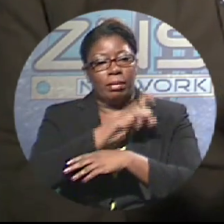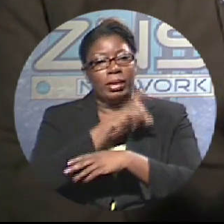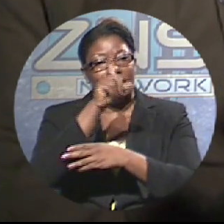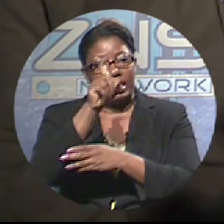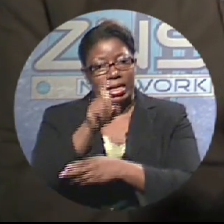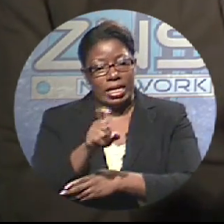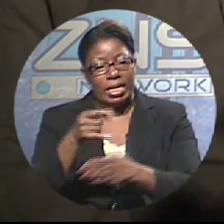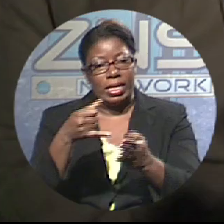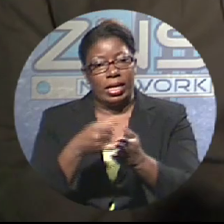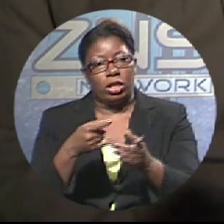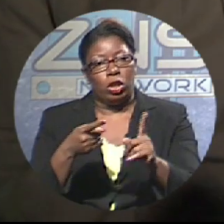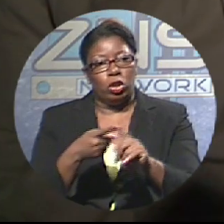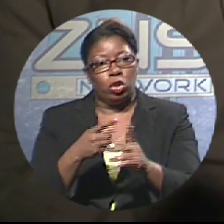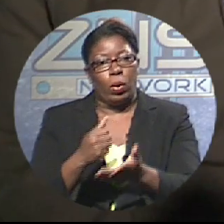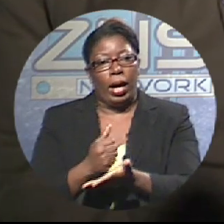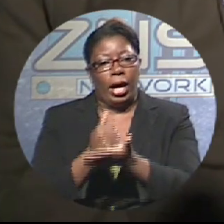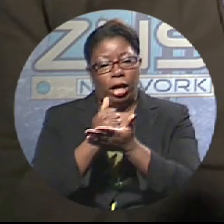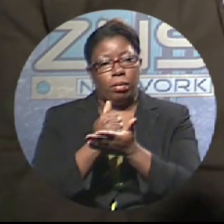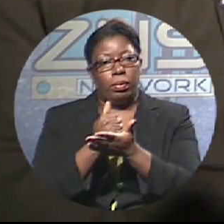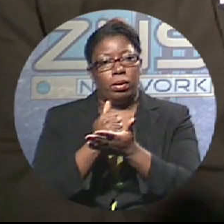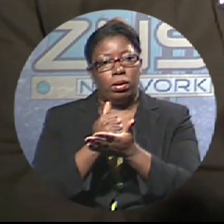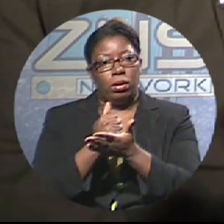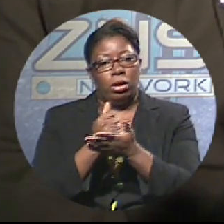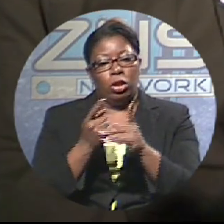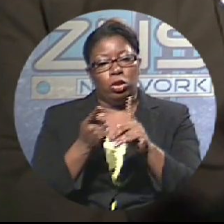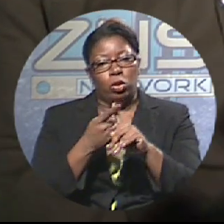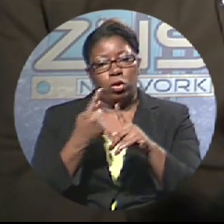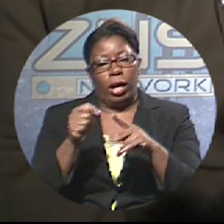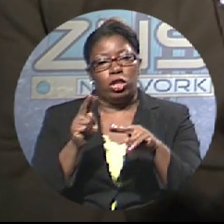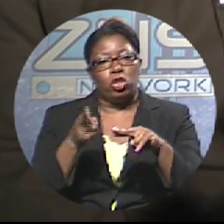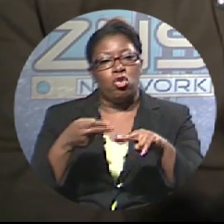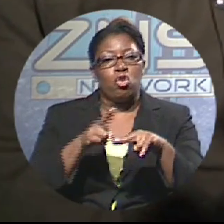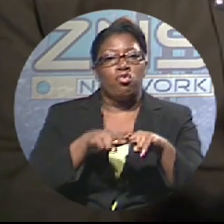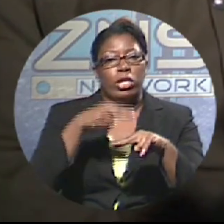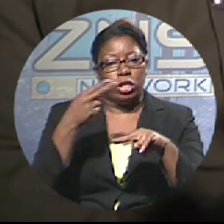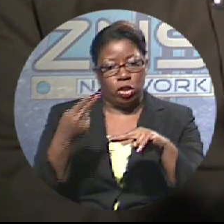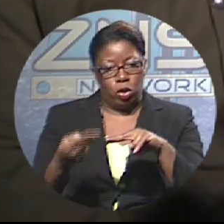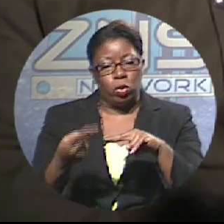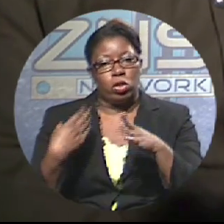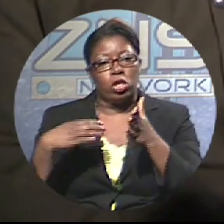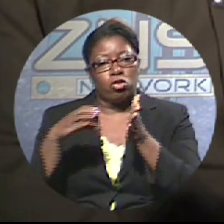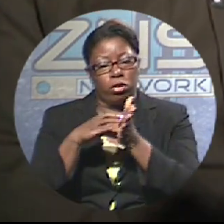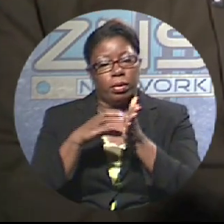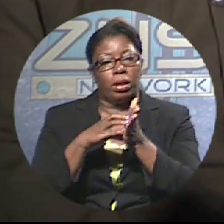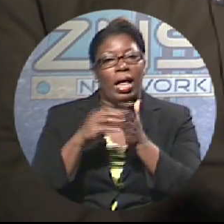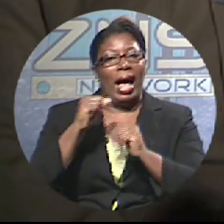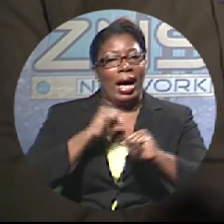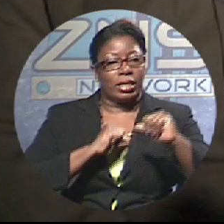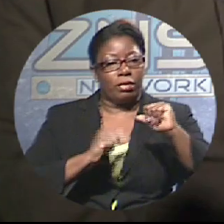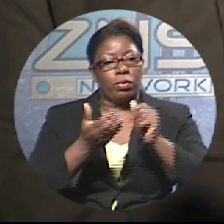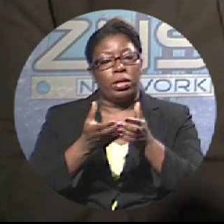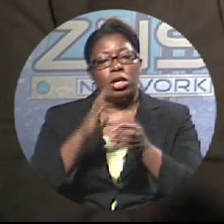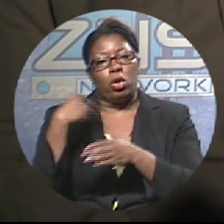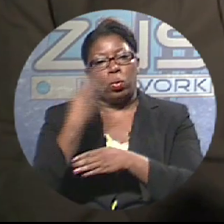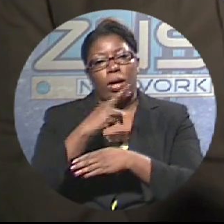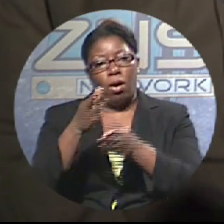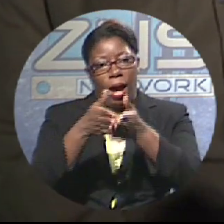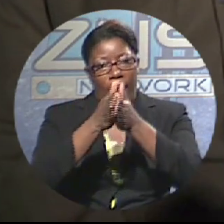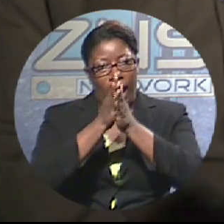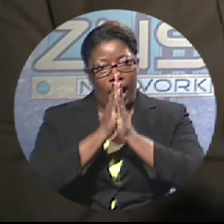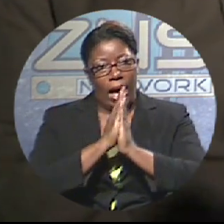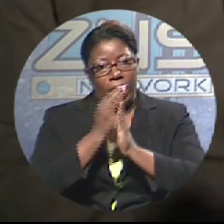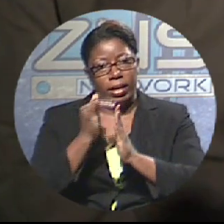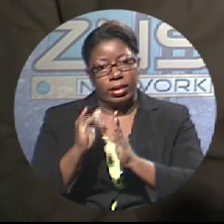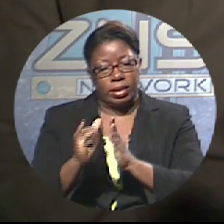assist in putting a dent in some of these criminal activities. And we are asking members of the public who have